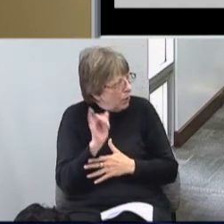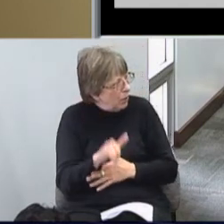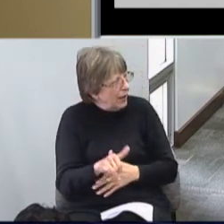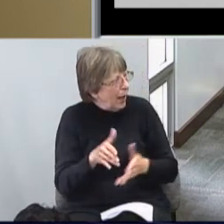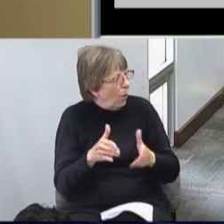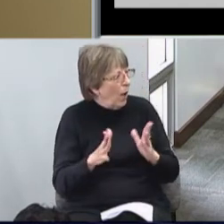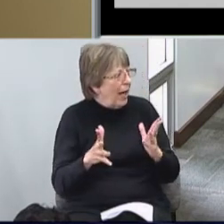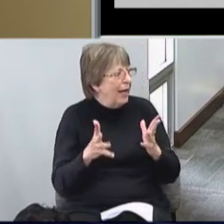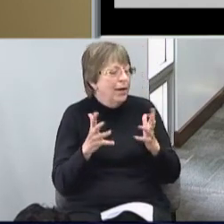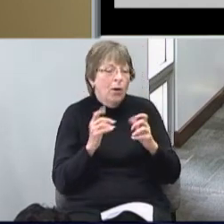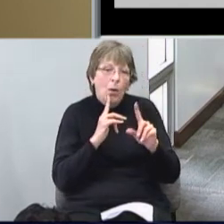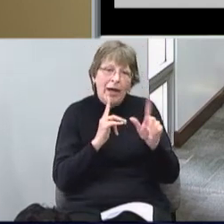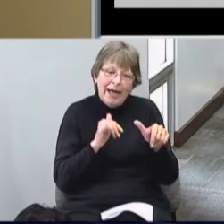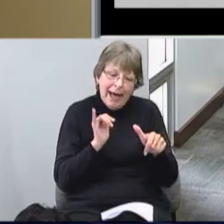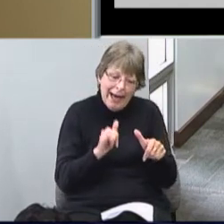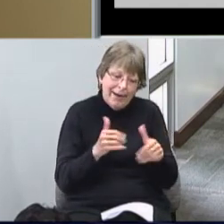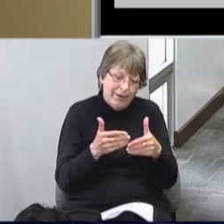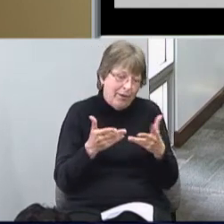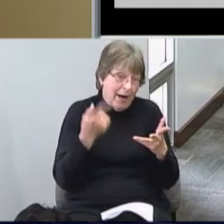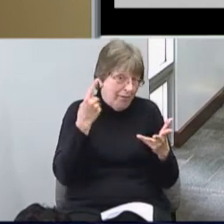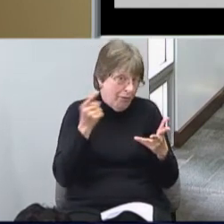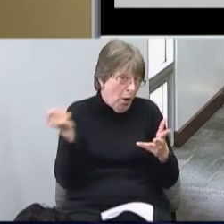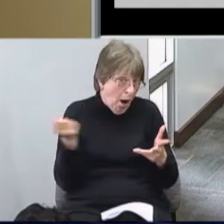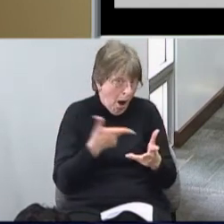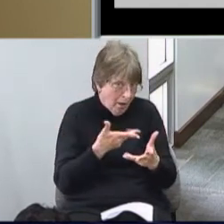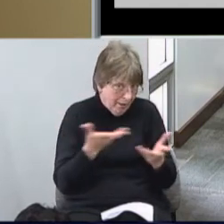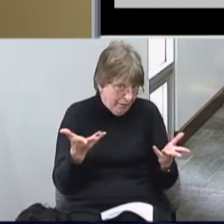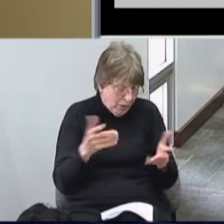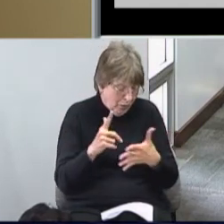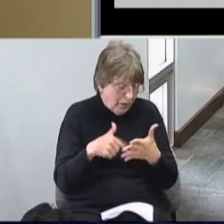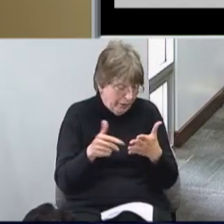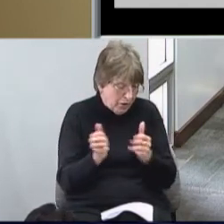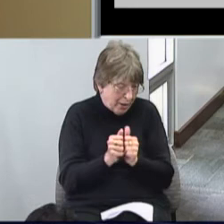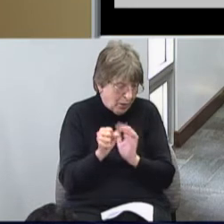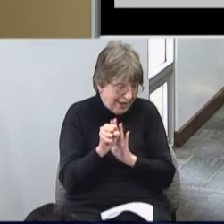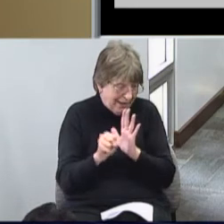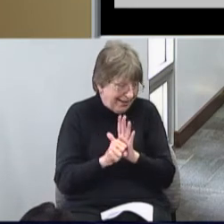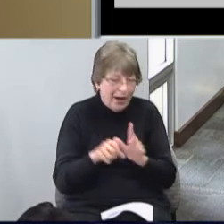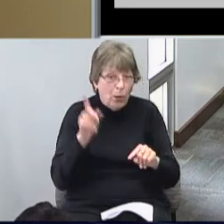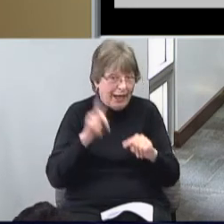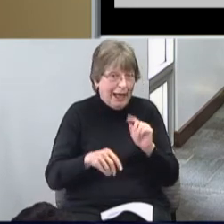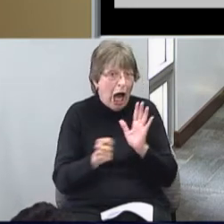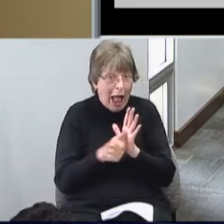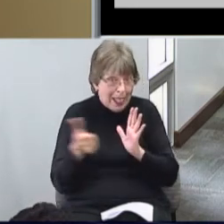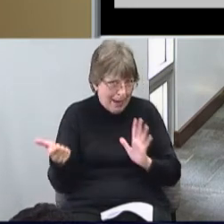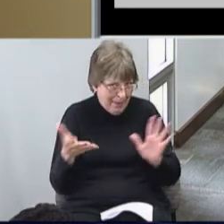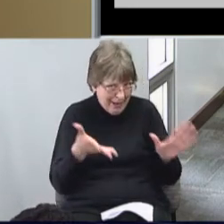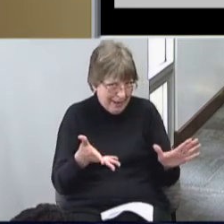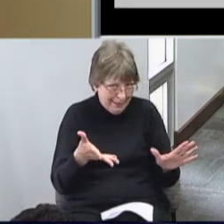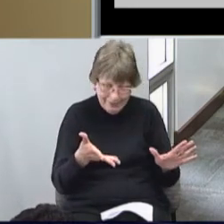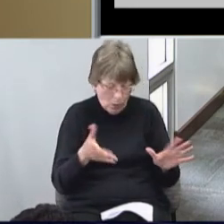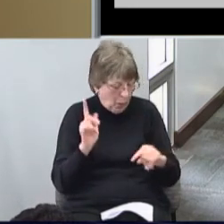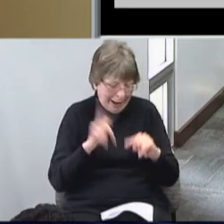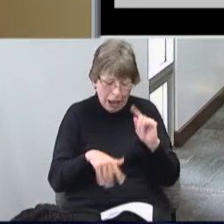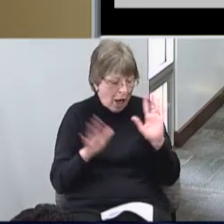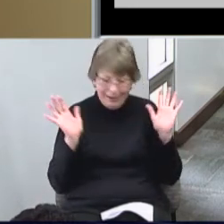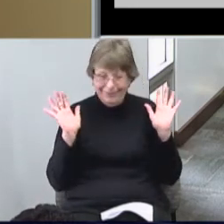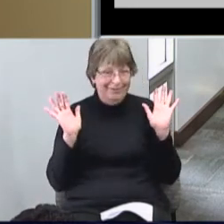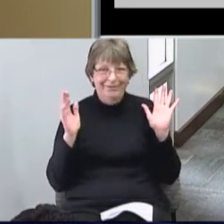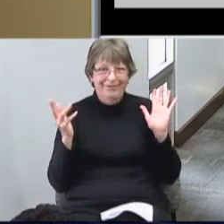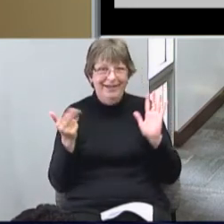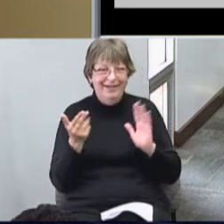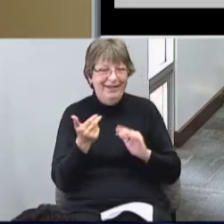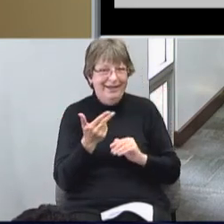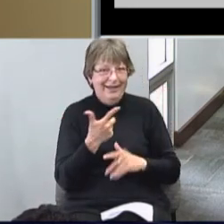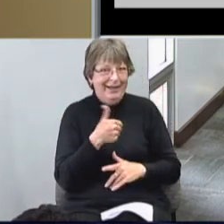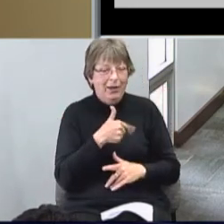So I just wanted to answer that question for all of you. We've checked with the state, we cannot get rid of it. We cannot get rid of it. So